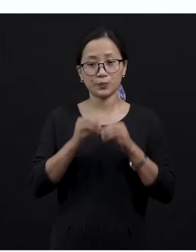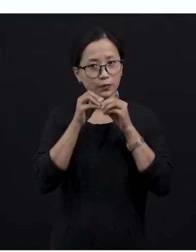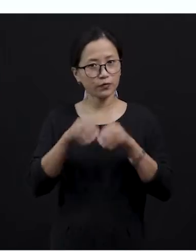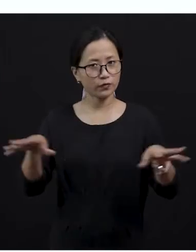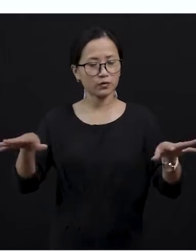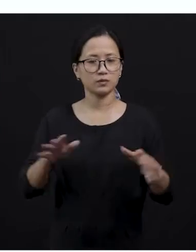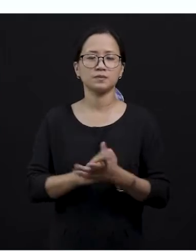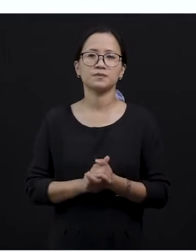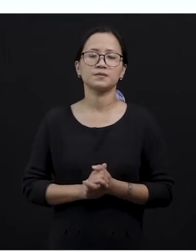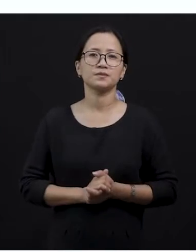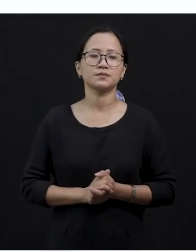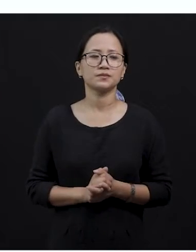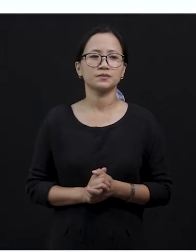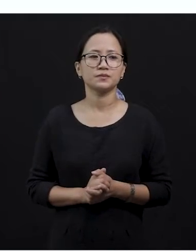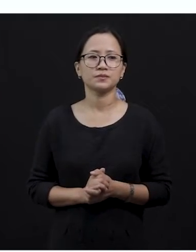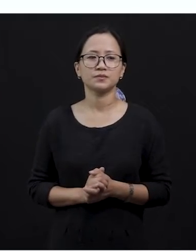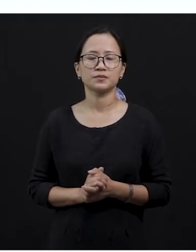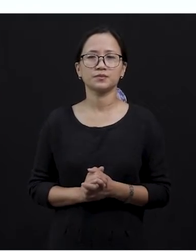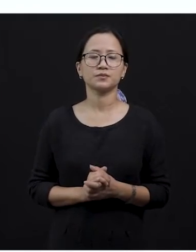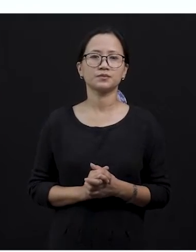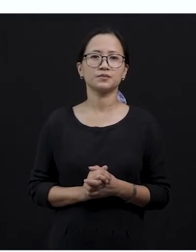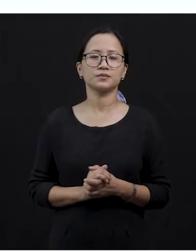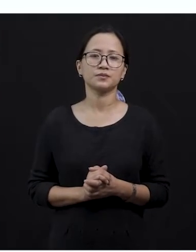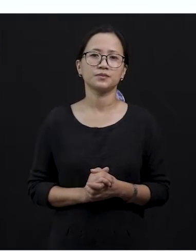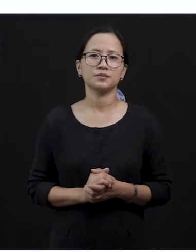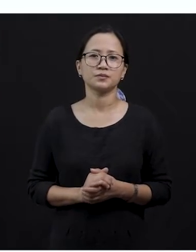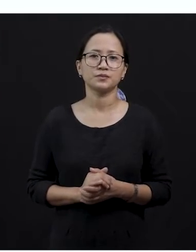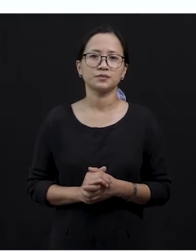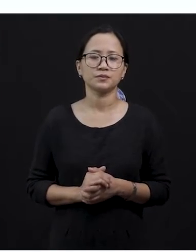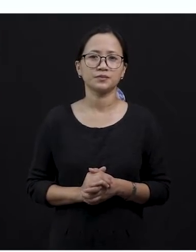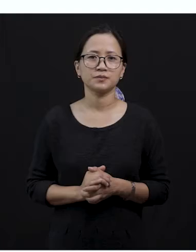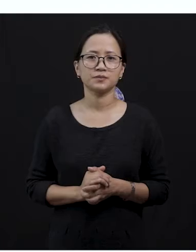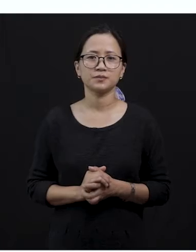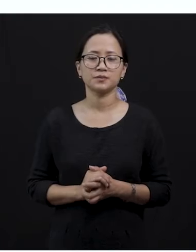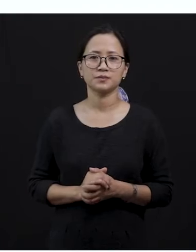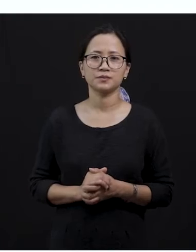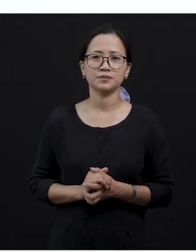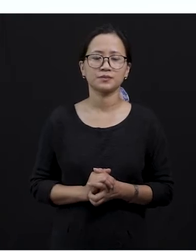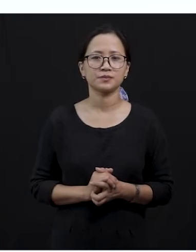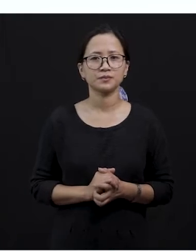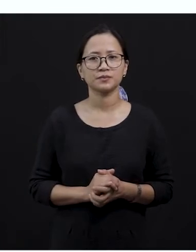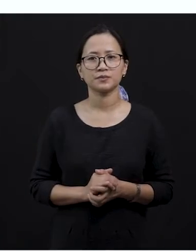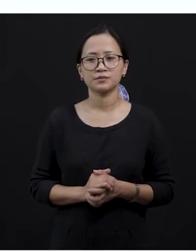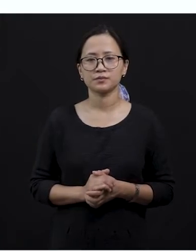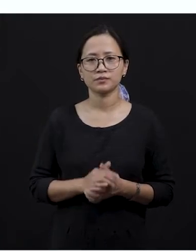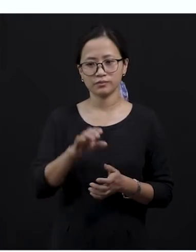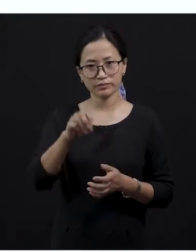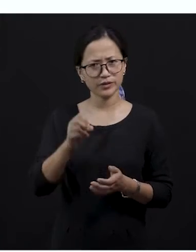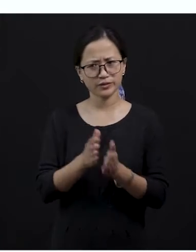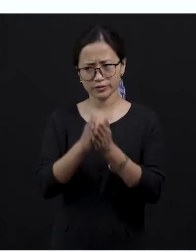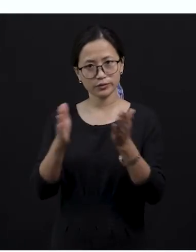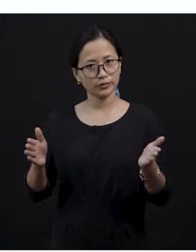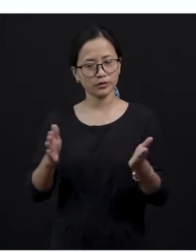that solids occupy space. Okay? It occupies space. Jaka loi